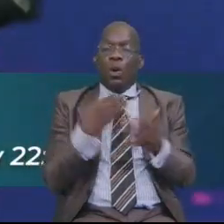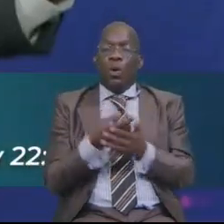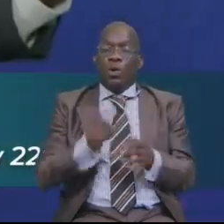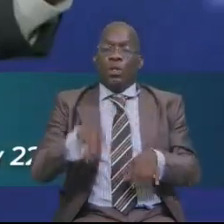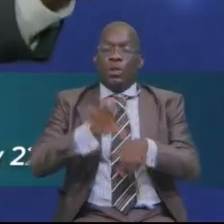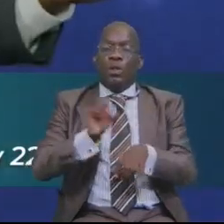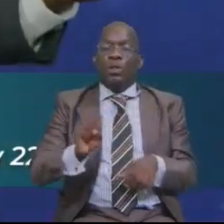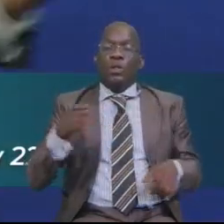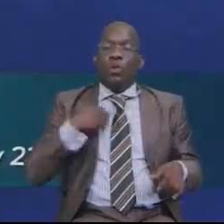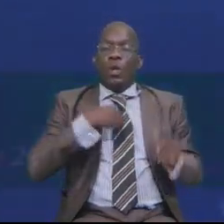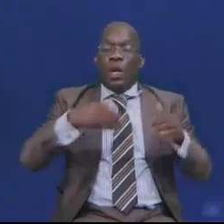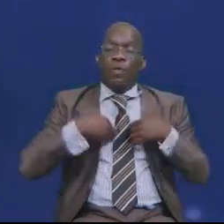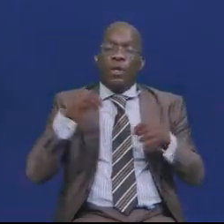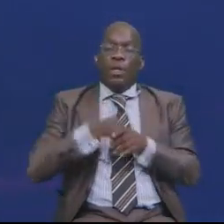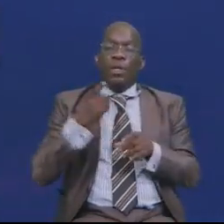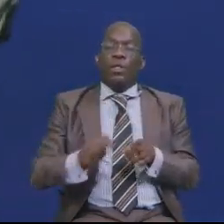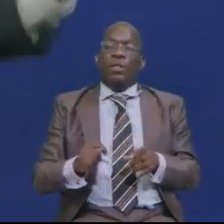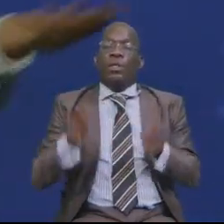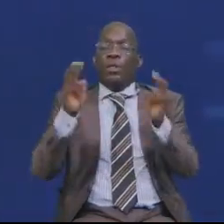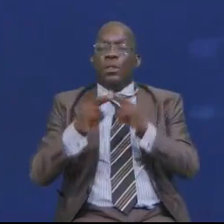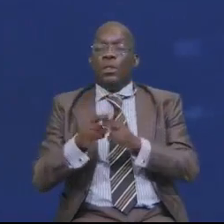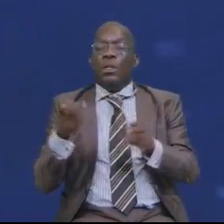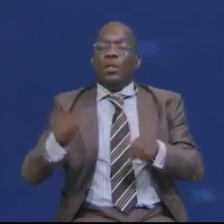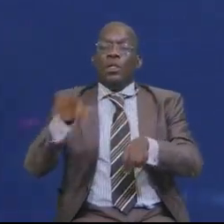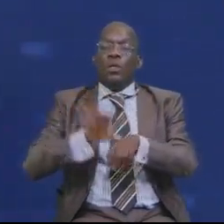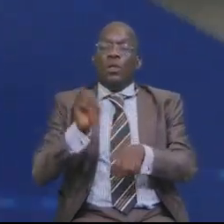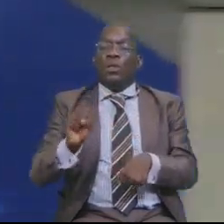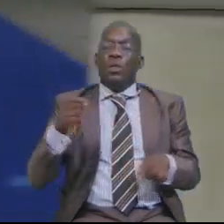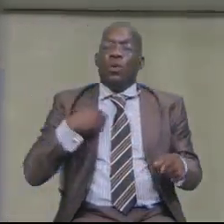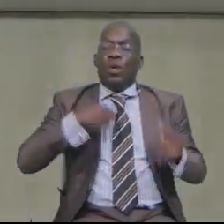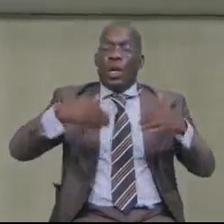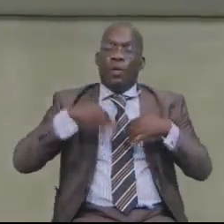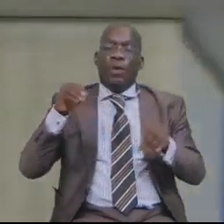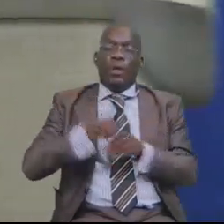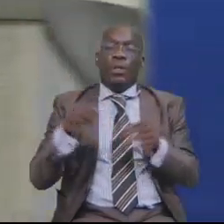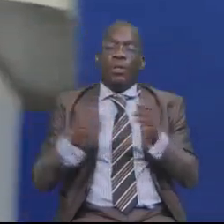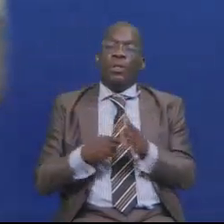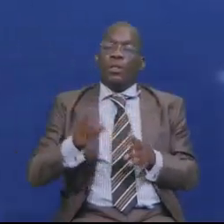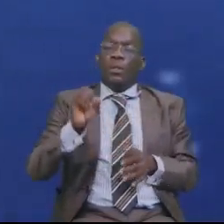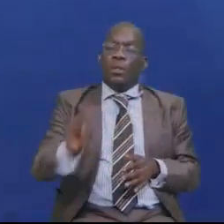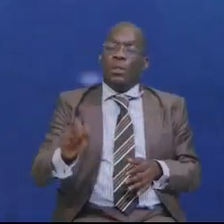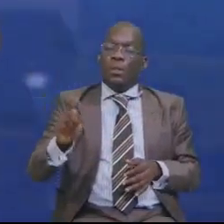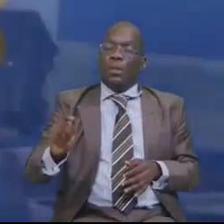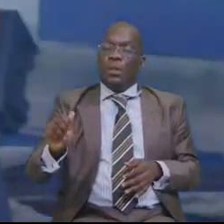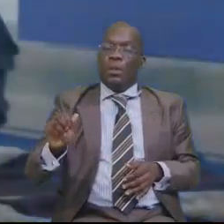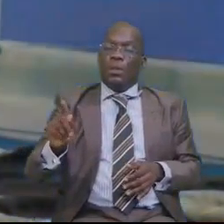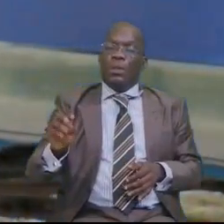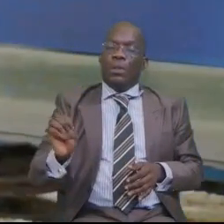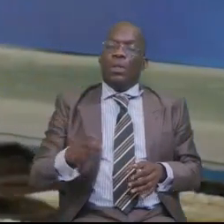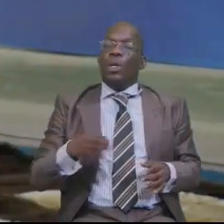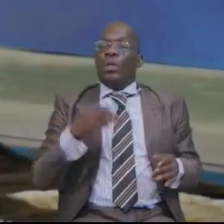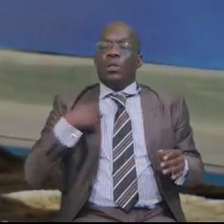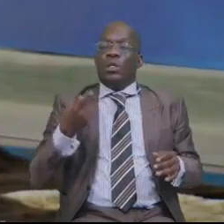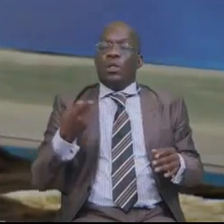and the churches we have in this state, and the churches we have in this nation, what if we